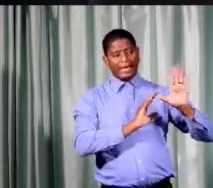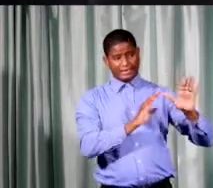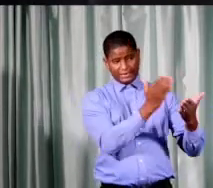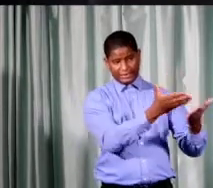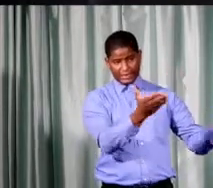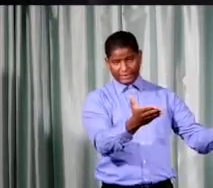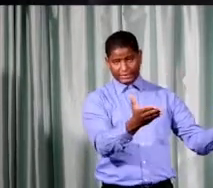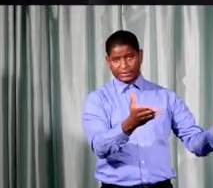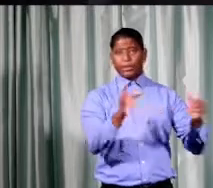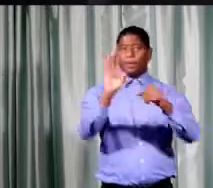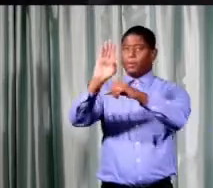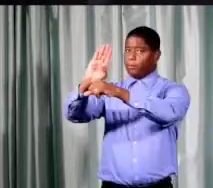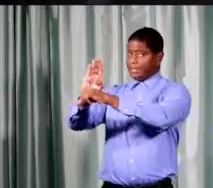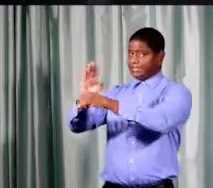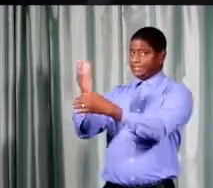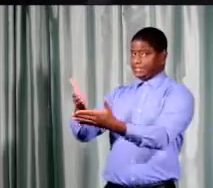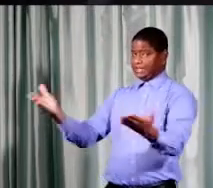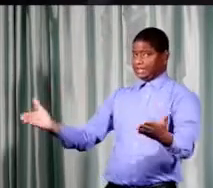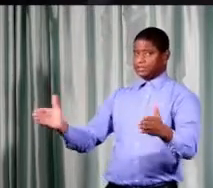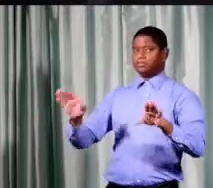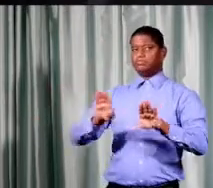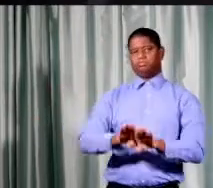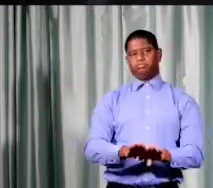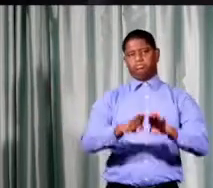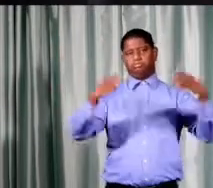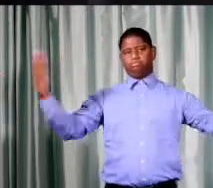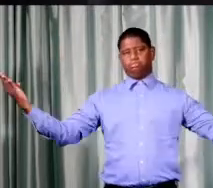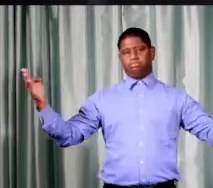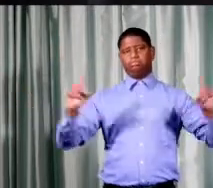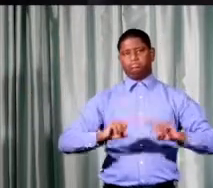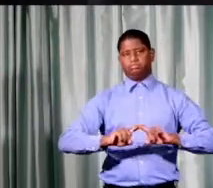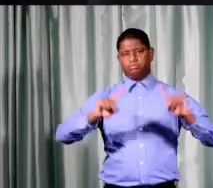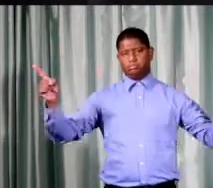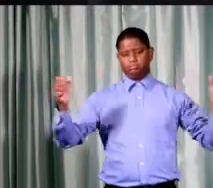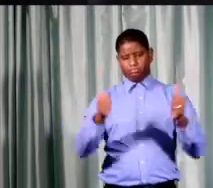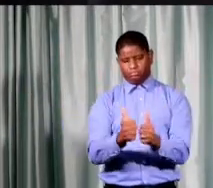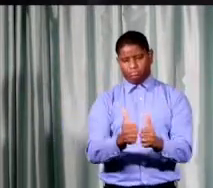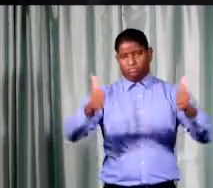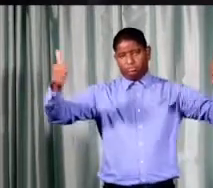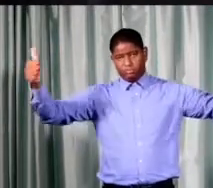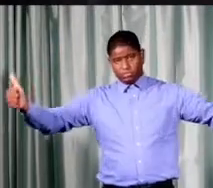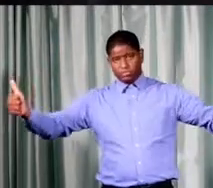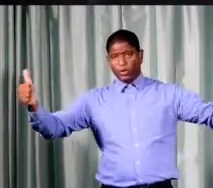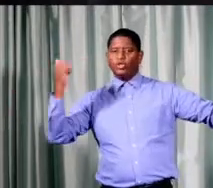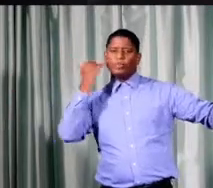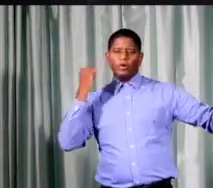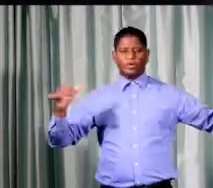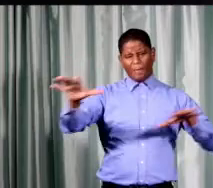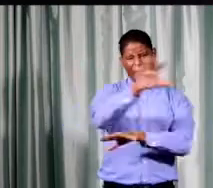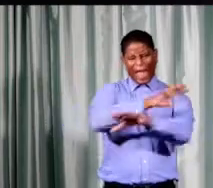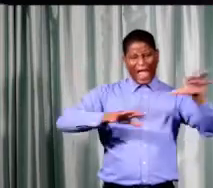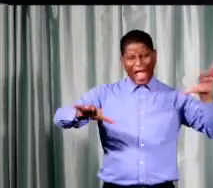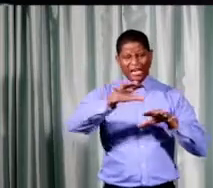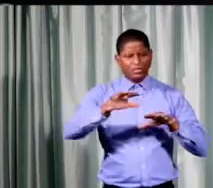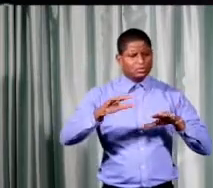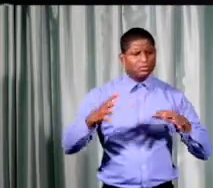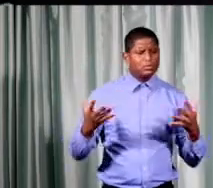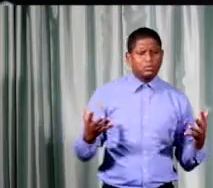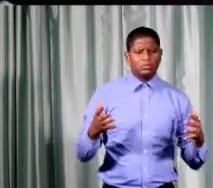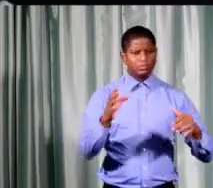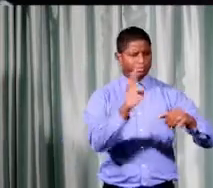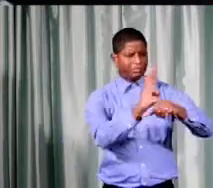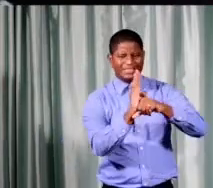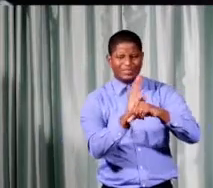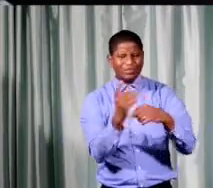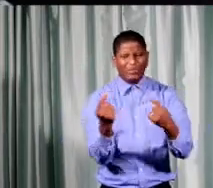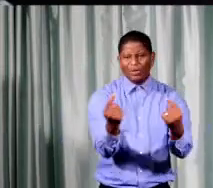I allow you to mix things, then I wouldn't know how the business is performing. Because I am